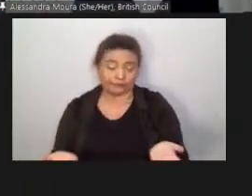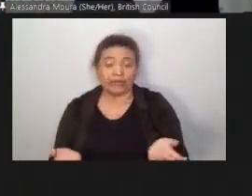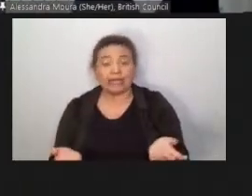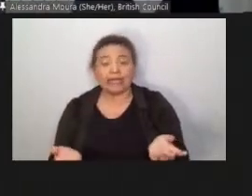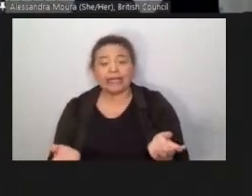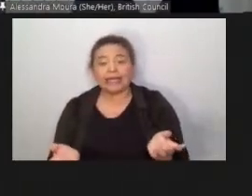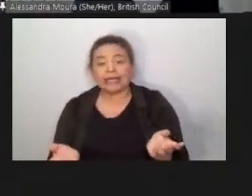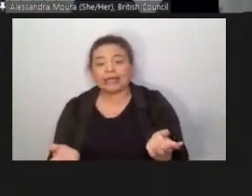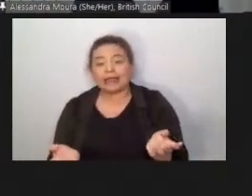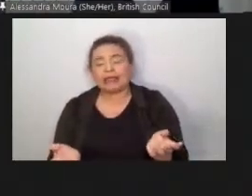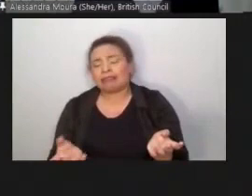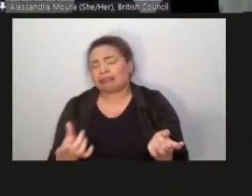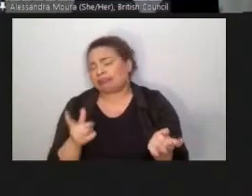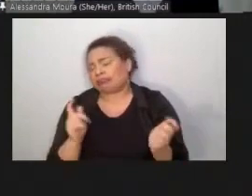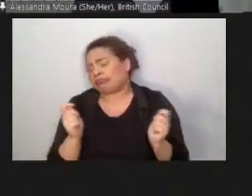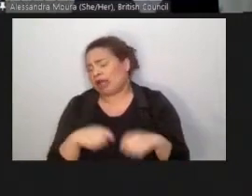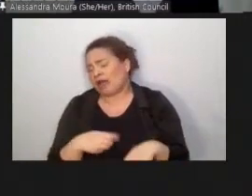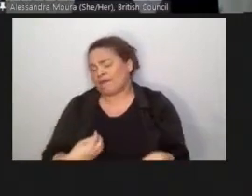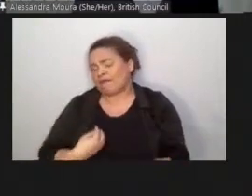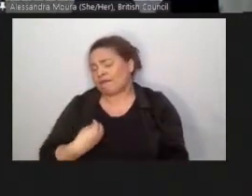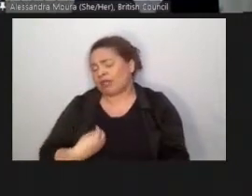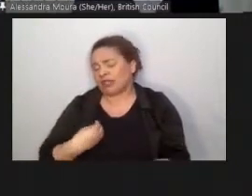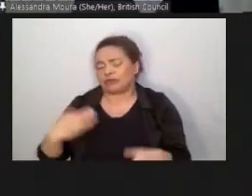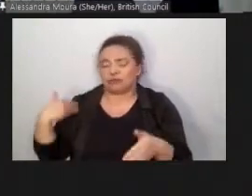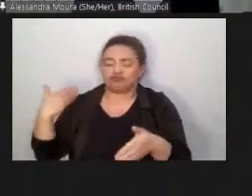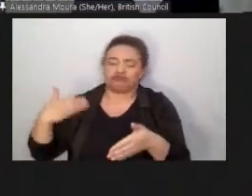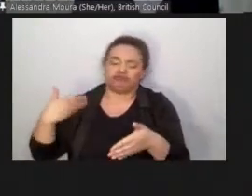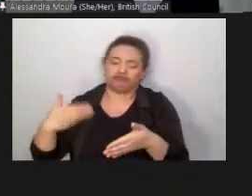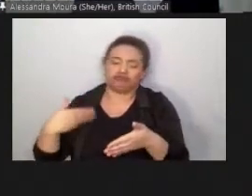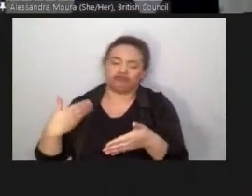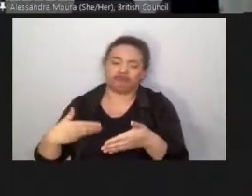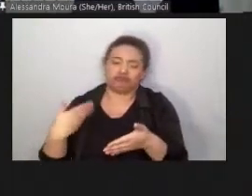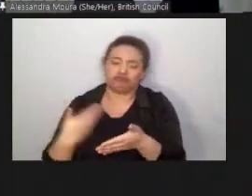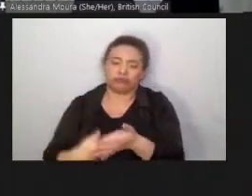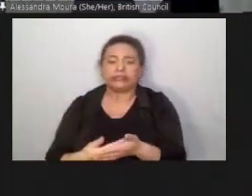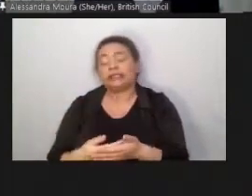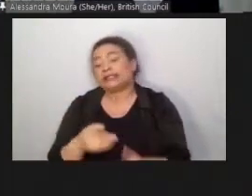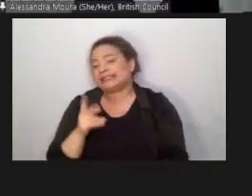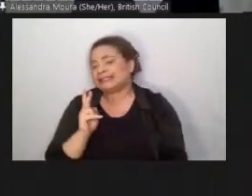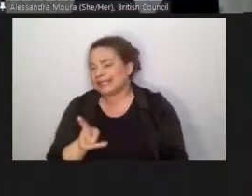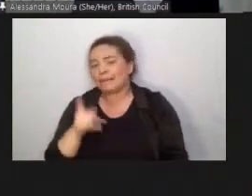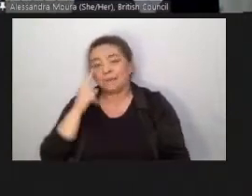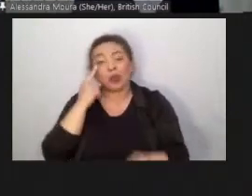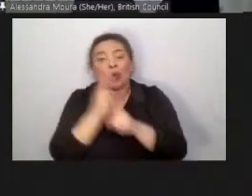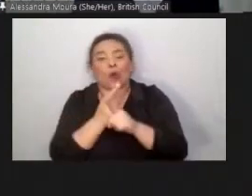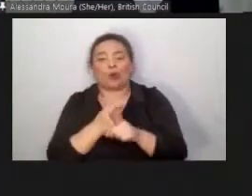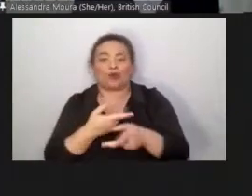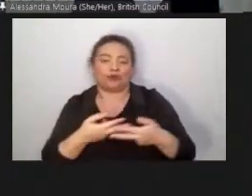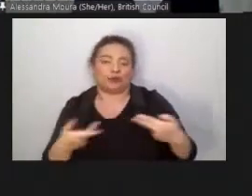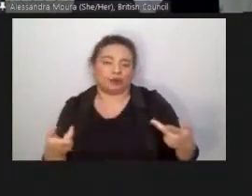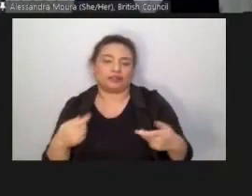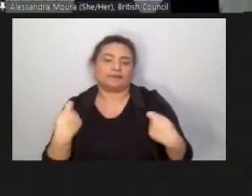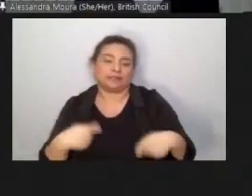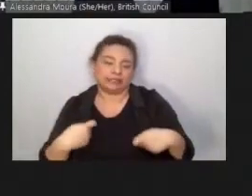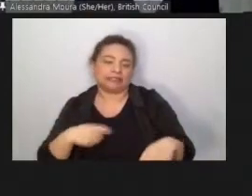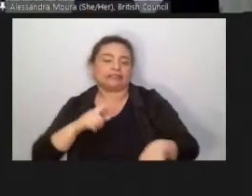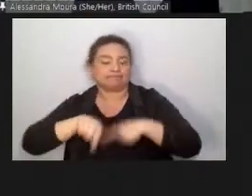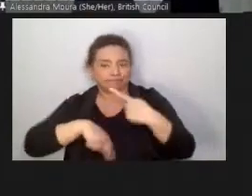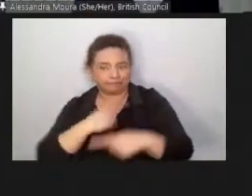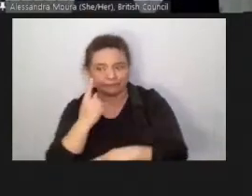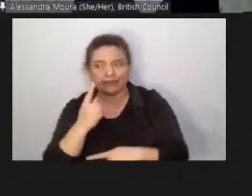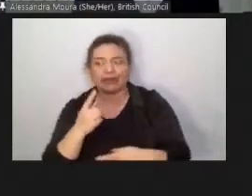still find something to learn. So what's fascinating about teaching and learning, I think, doesn't matter how much you do it,